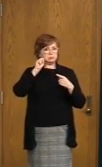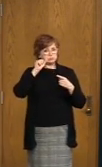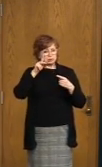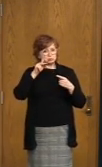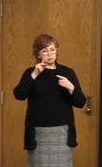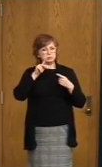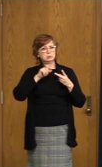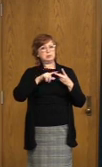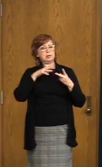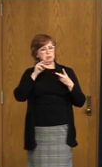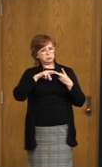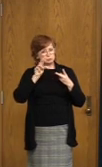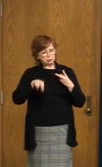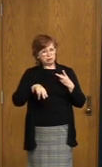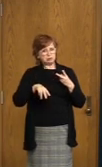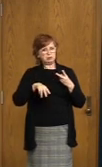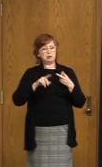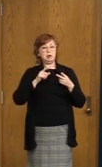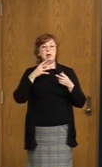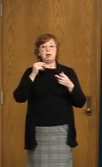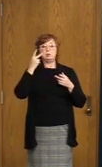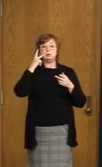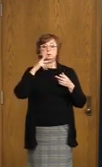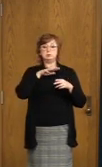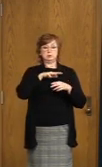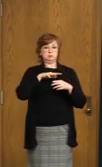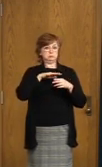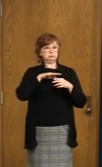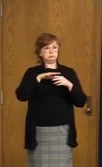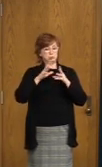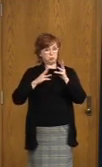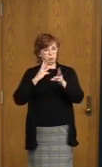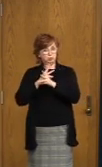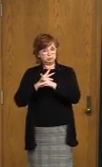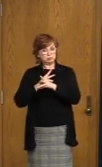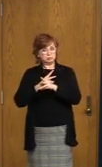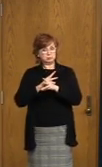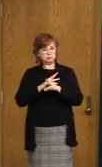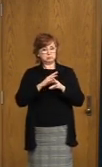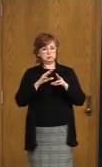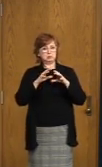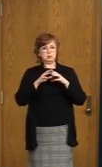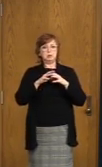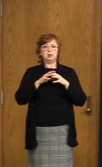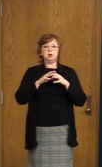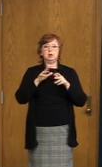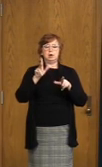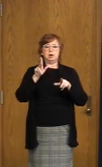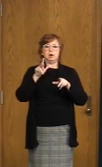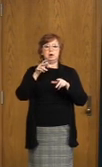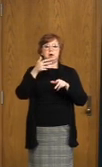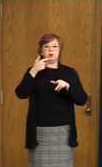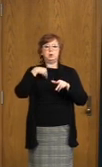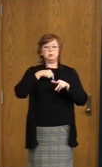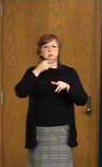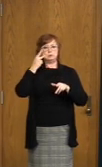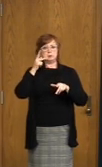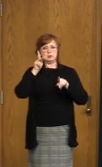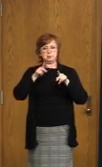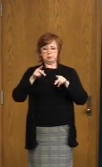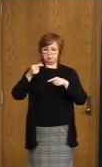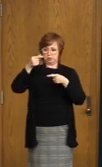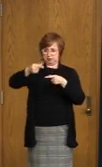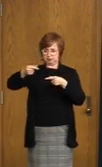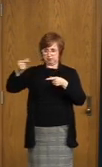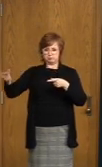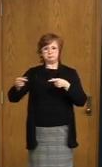here this past weekend, but when you look a little more broadly at when some protests are going beyond protesting the decisions that are made by government. Look